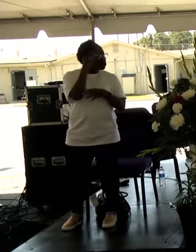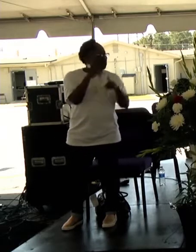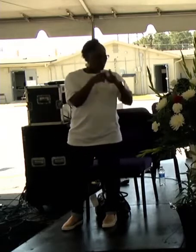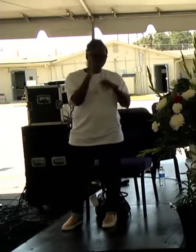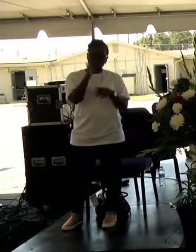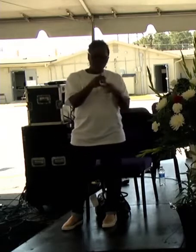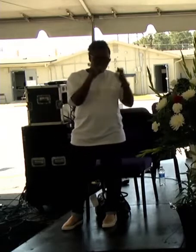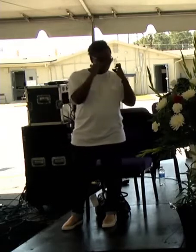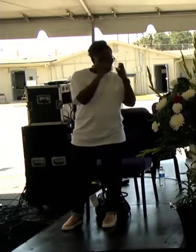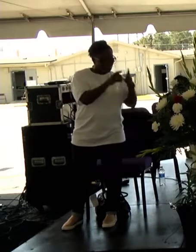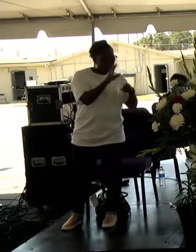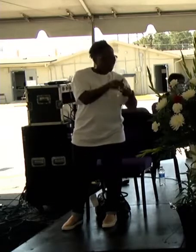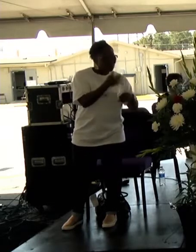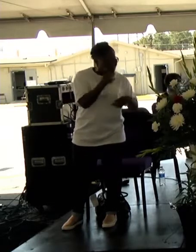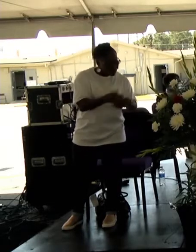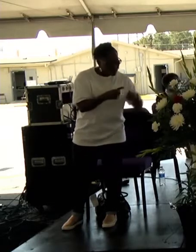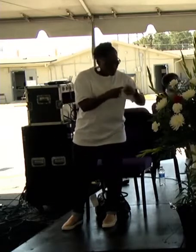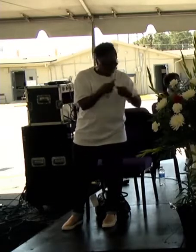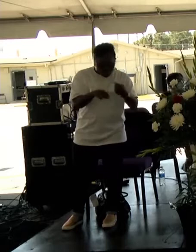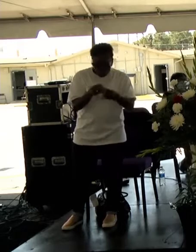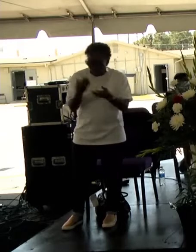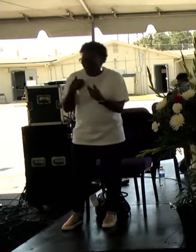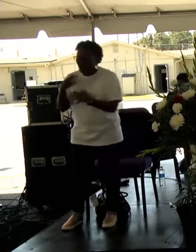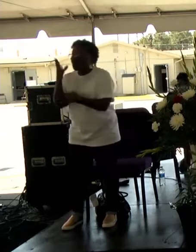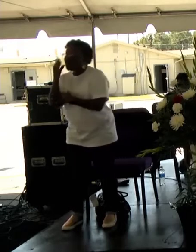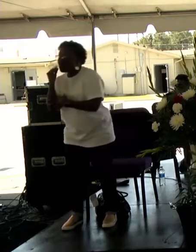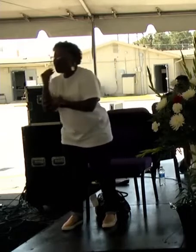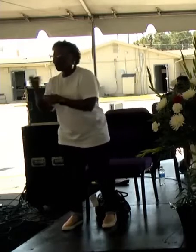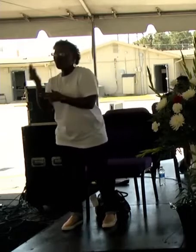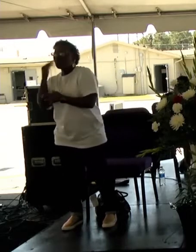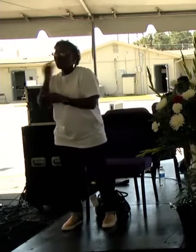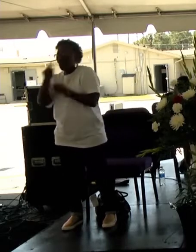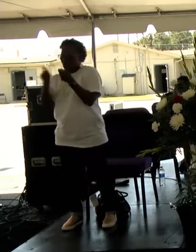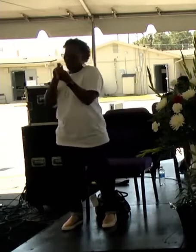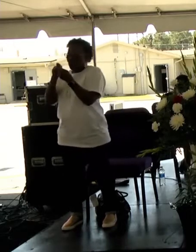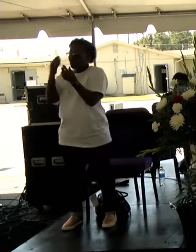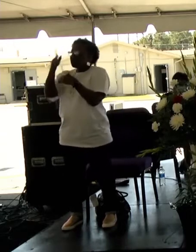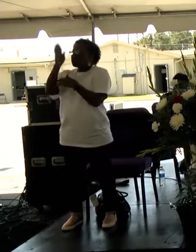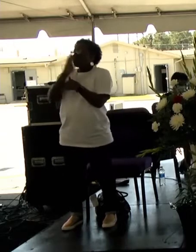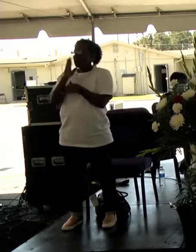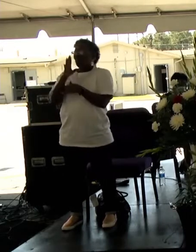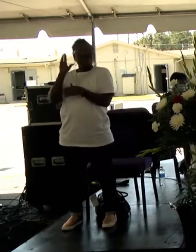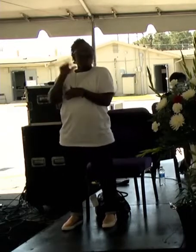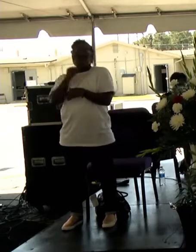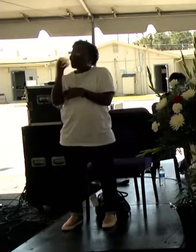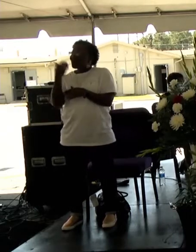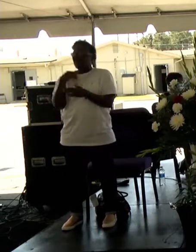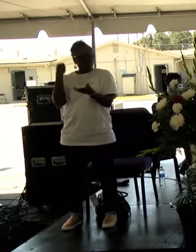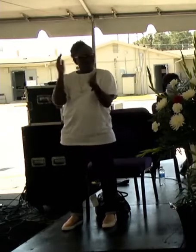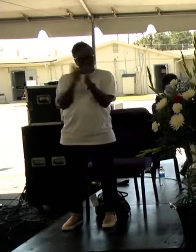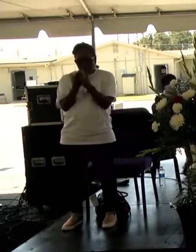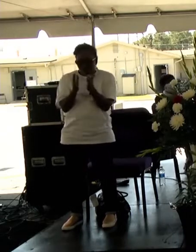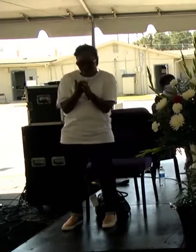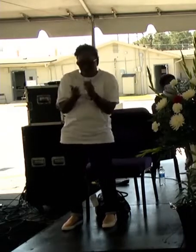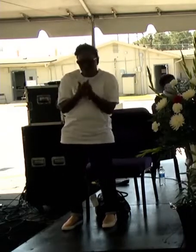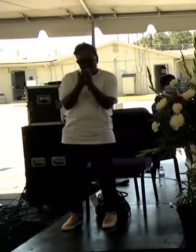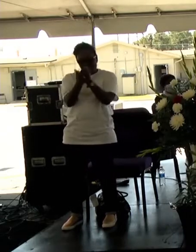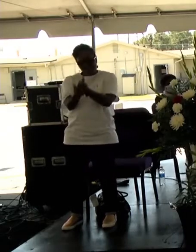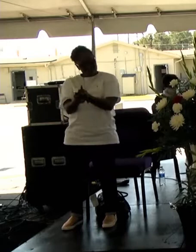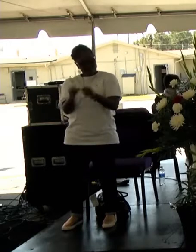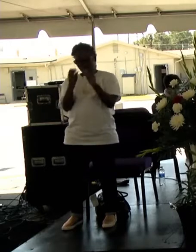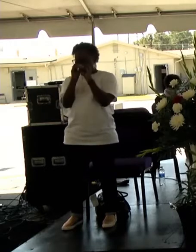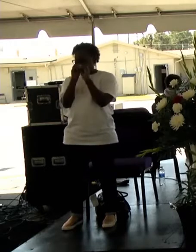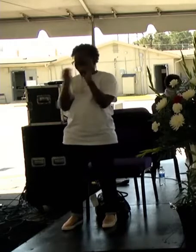but when you go through the experience of knowing who God is, see, let me tell you, ain't no books can help you like that. Now, ain't nothing wrong with going to get